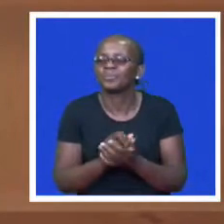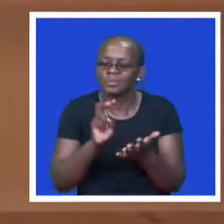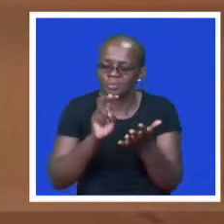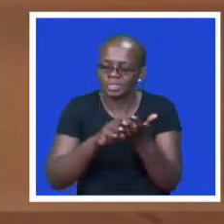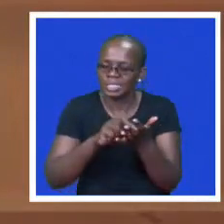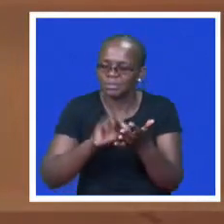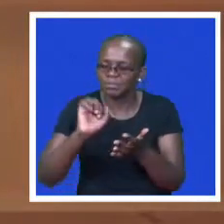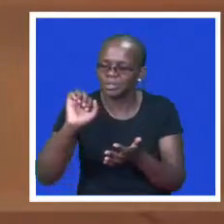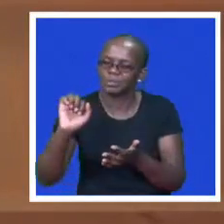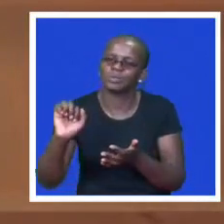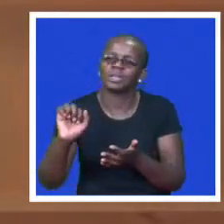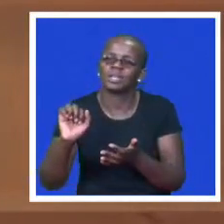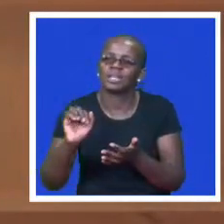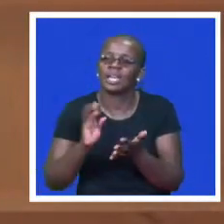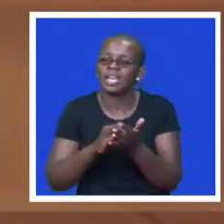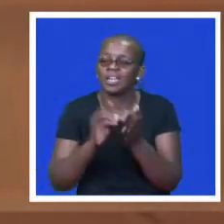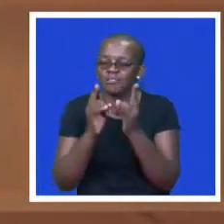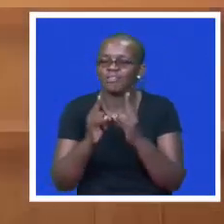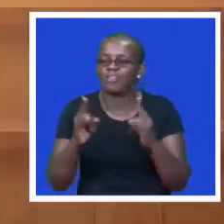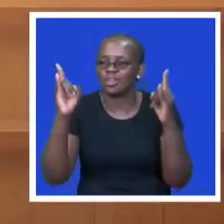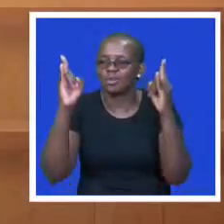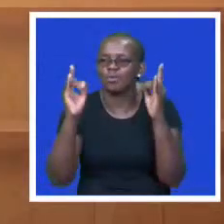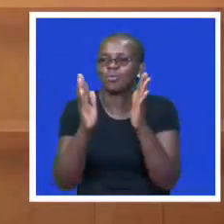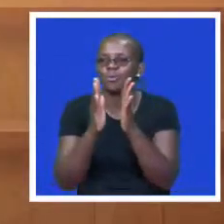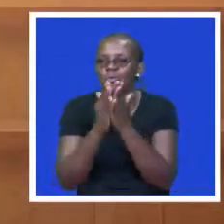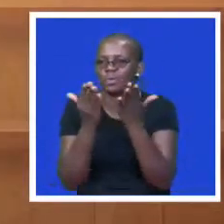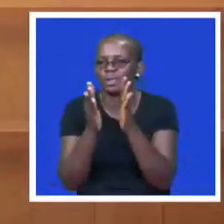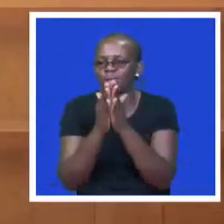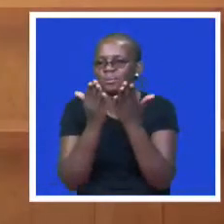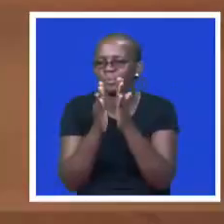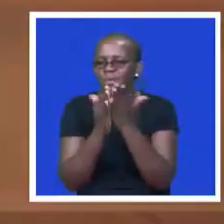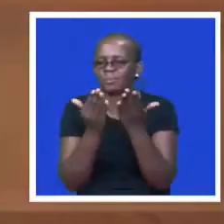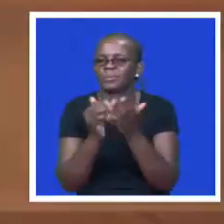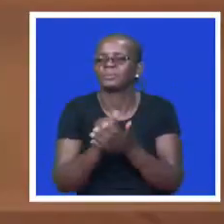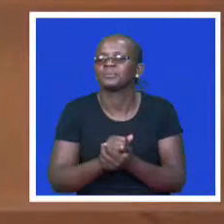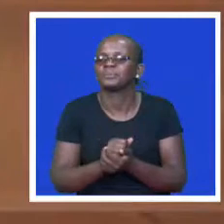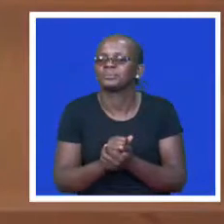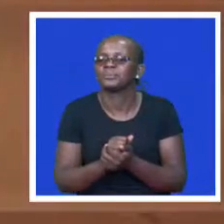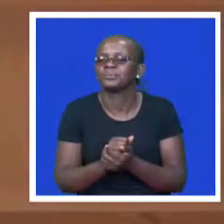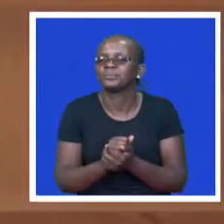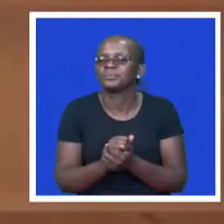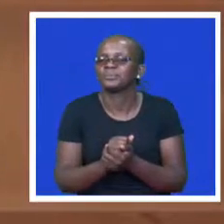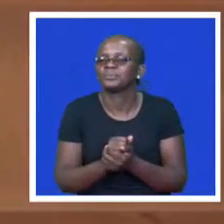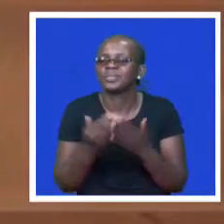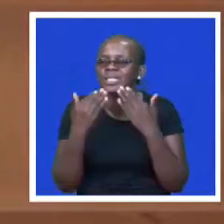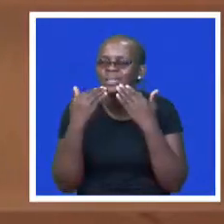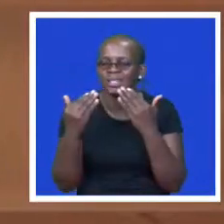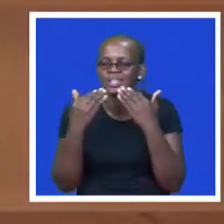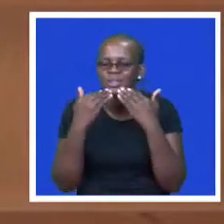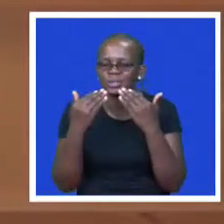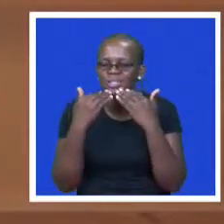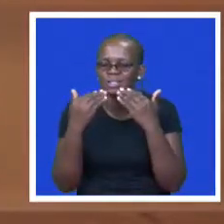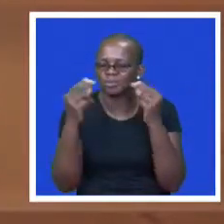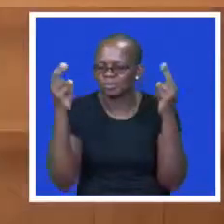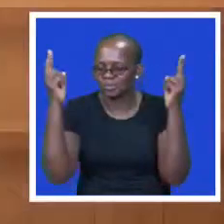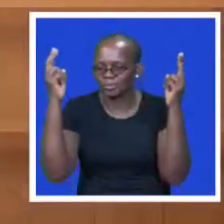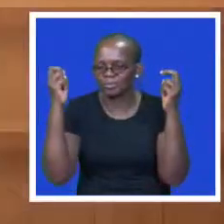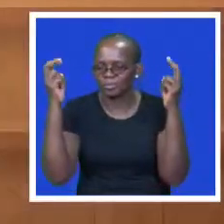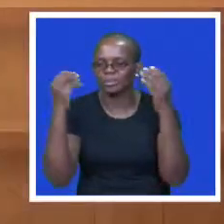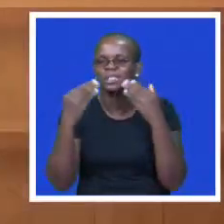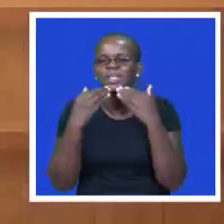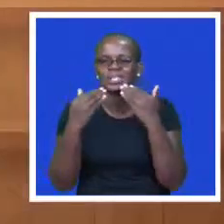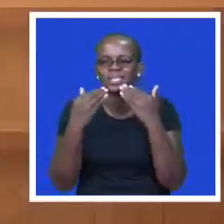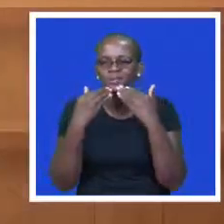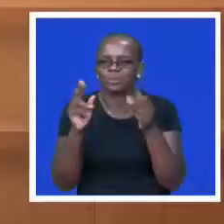you. It's a Bible, you had said before. Yes. All right, Fatima, you have that to look forward to. Nomsa, thank you very much for your lesson and thank you for the gift, of